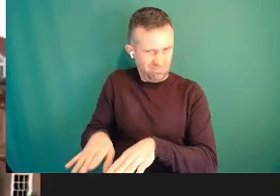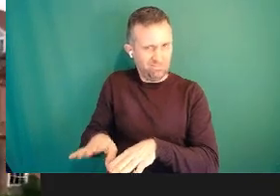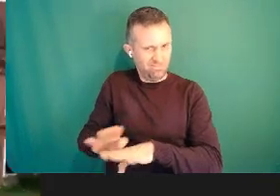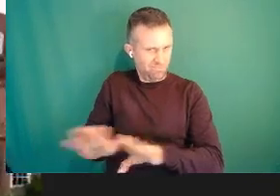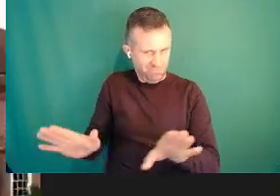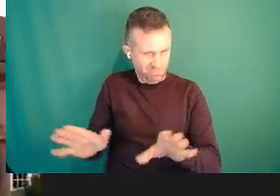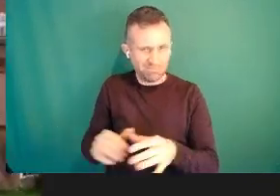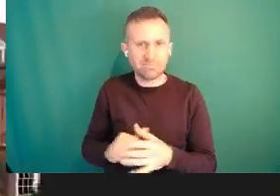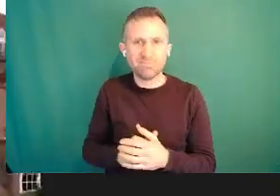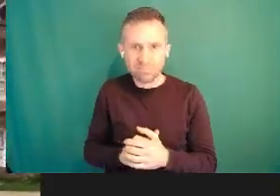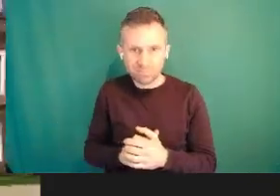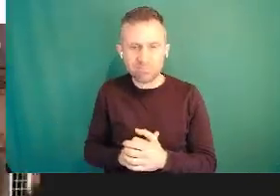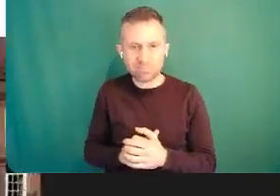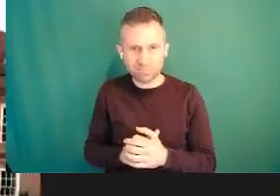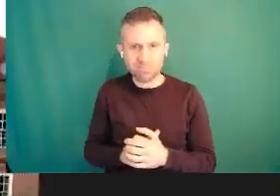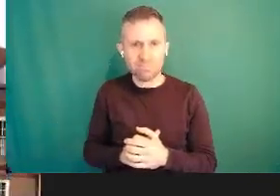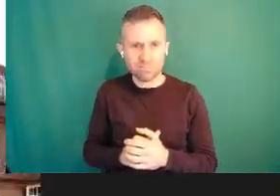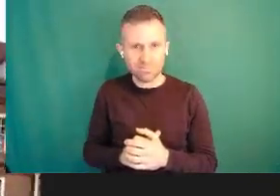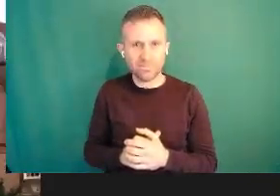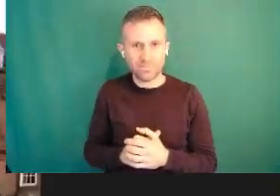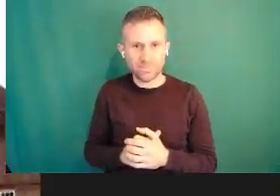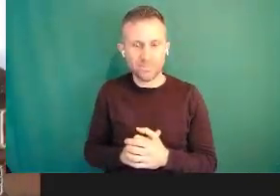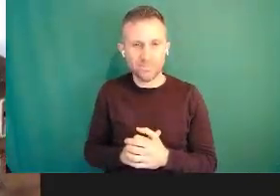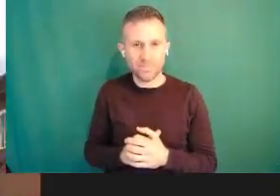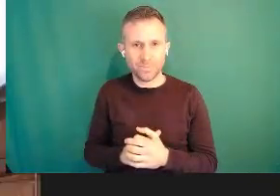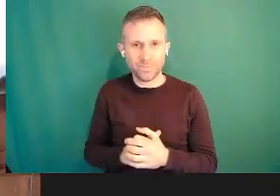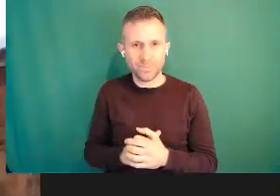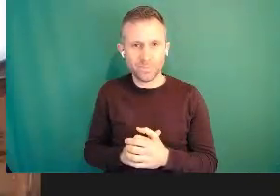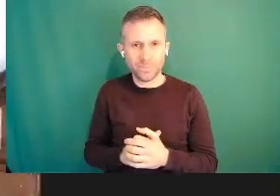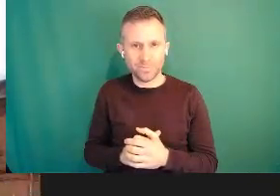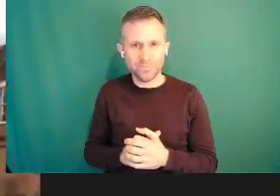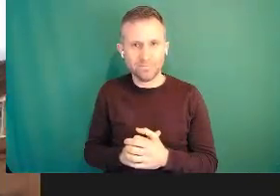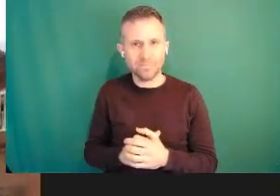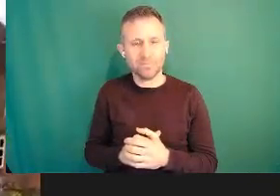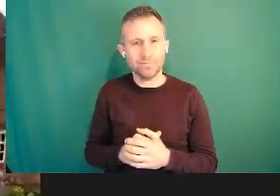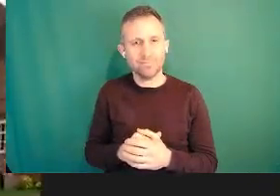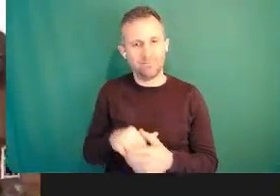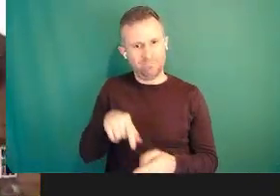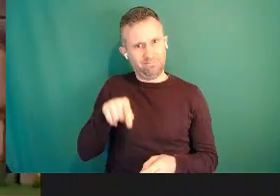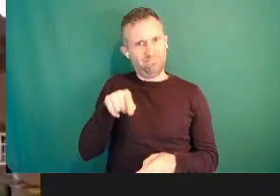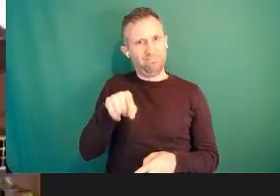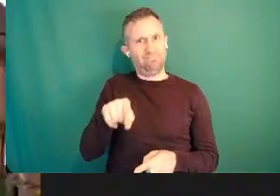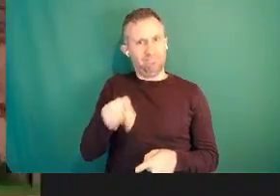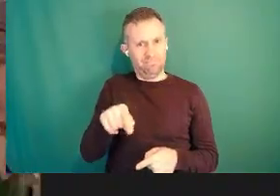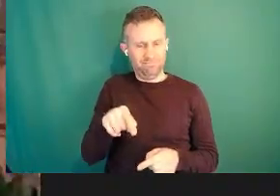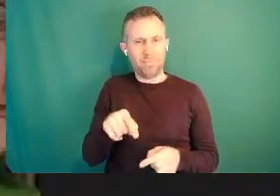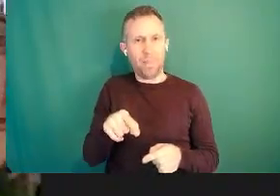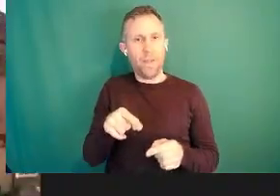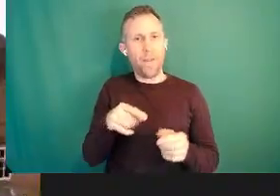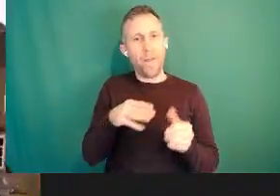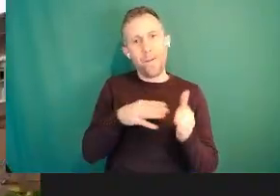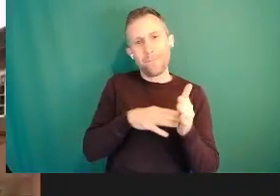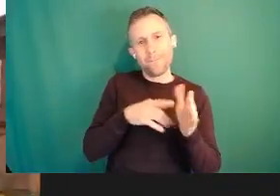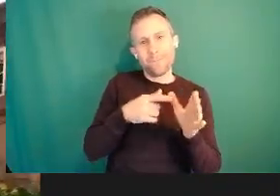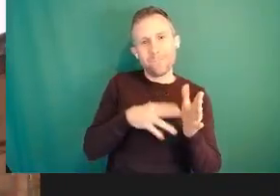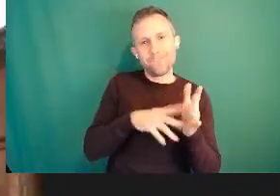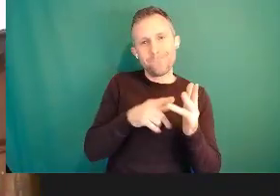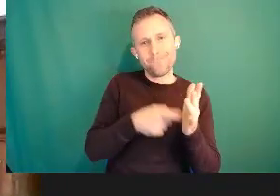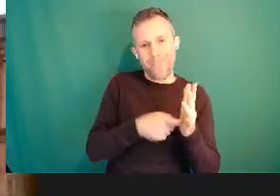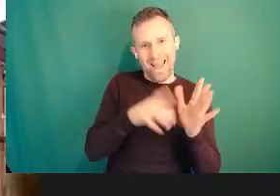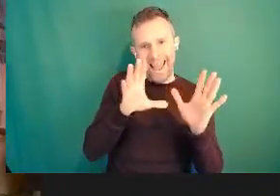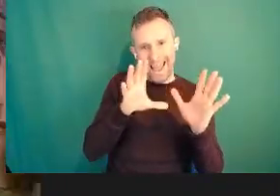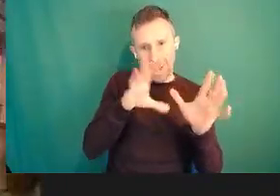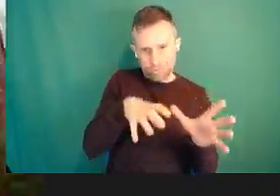So the manor house is grade 1 listed, and then we've got 8 grade 2 listed buildings on the site as